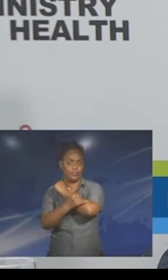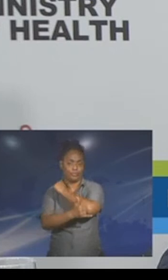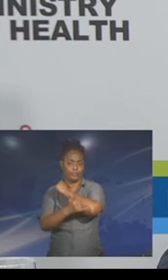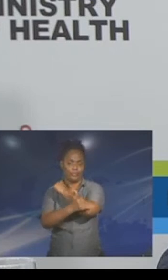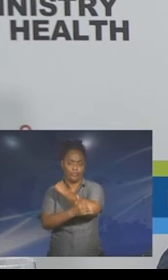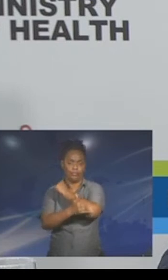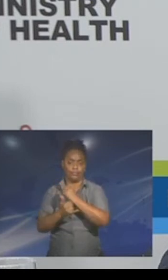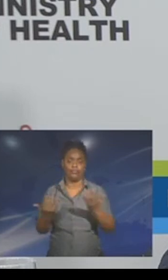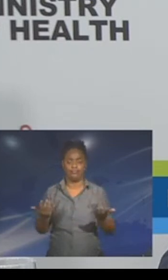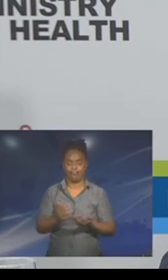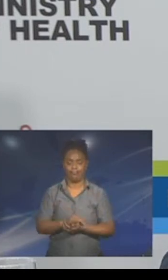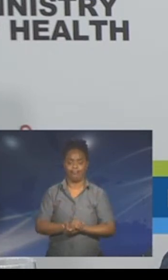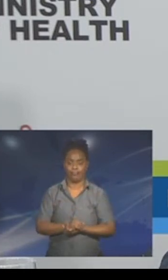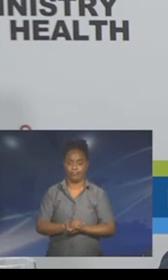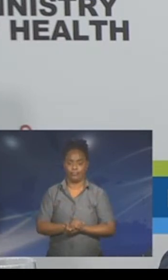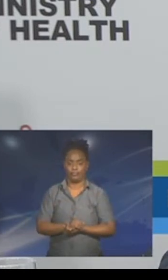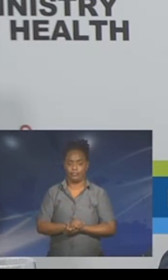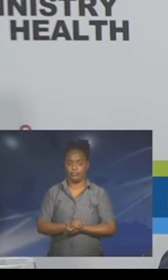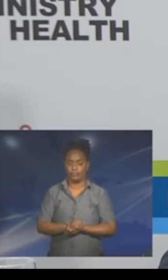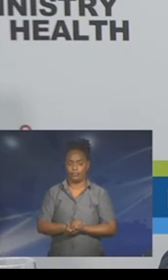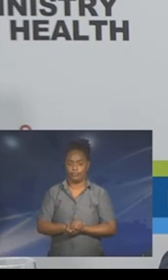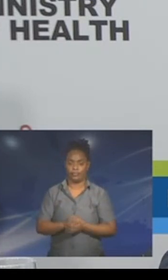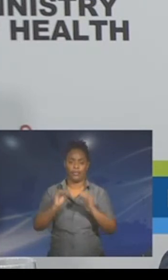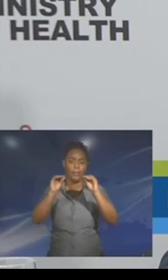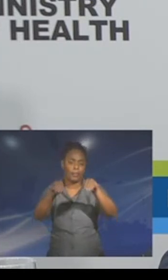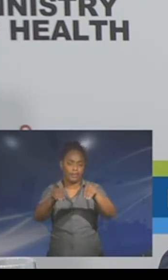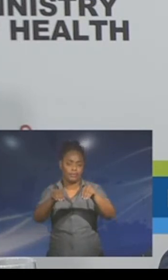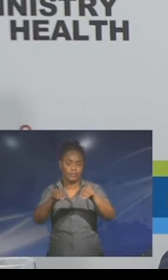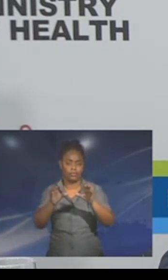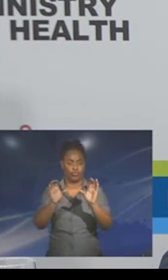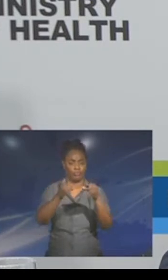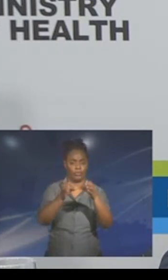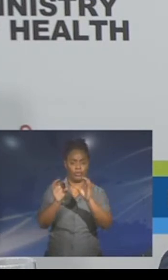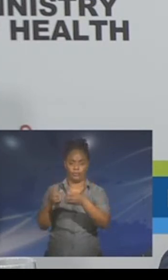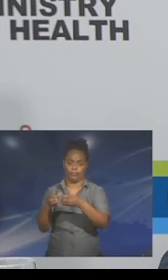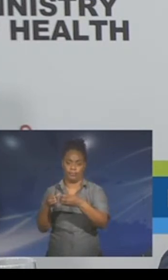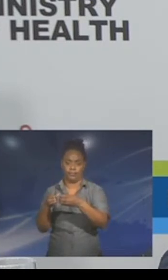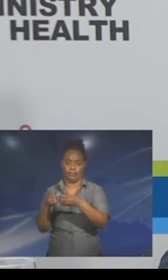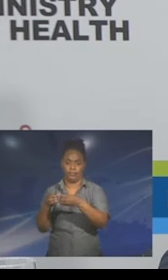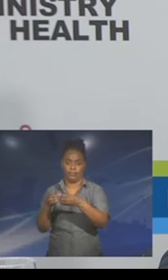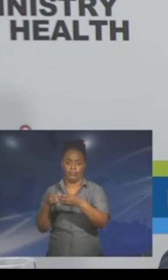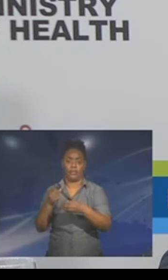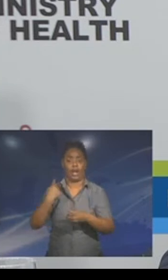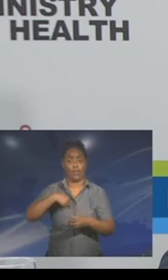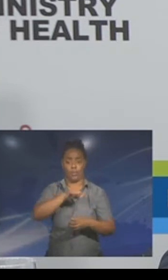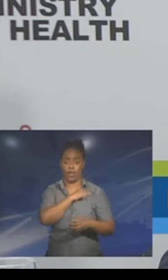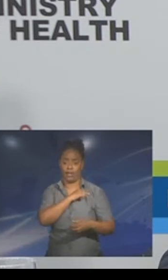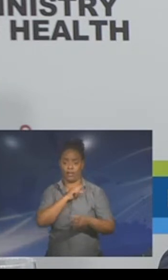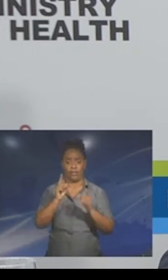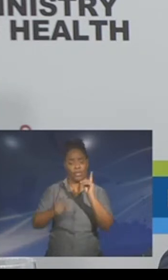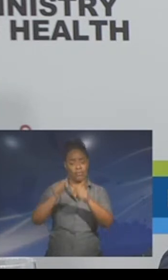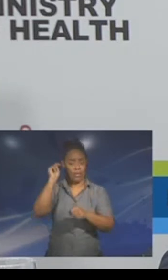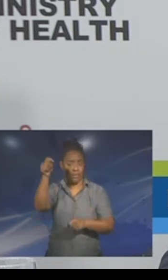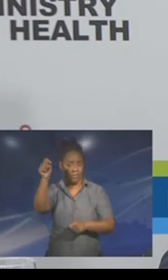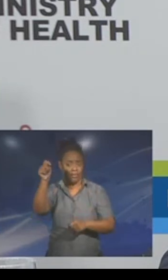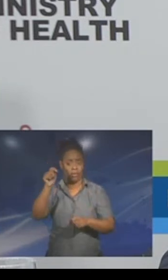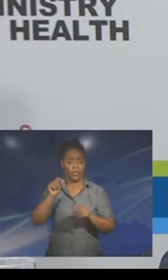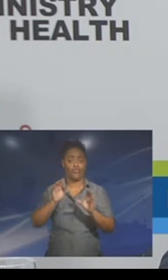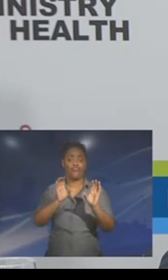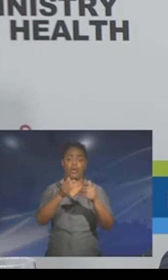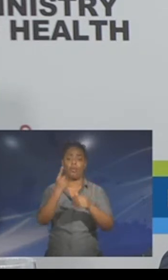countries can slot themselves into different groups. We are in Group 1. What are